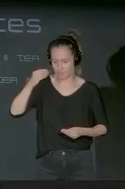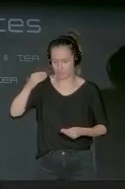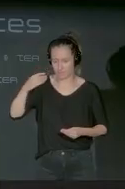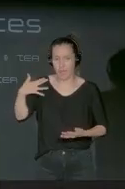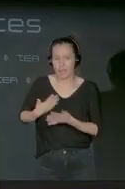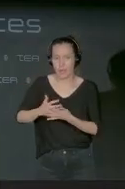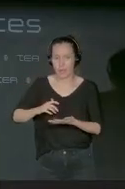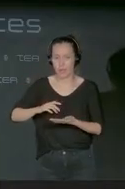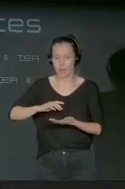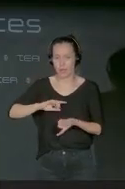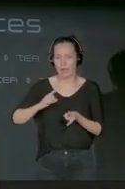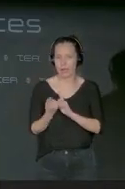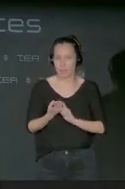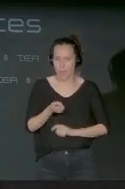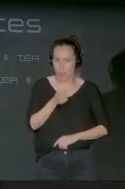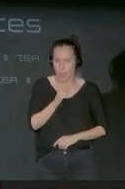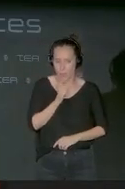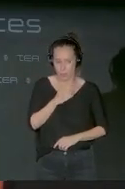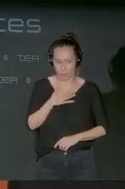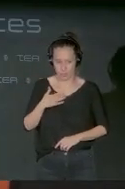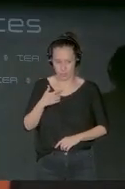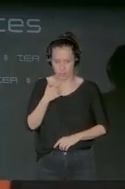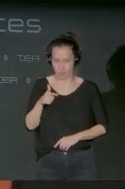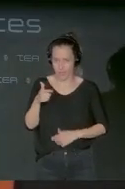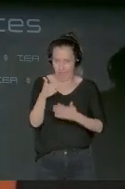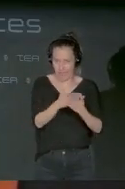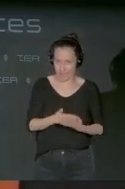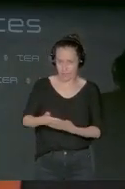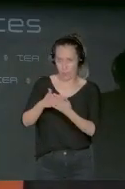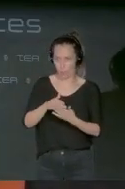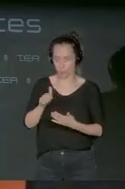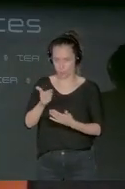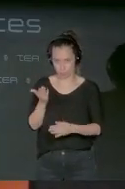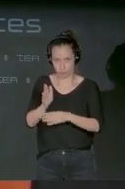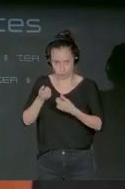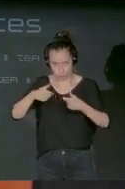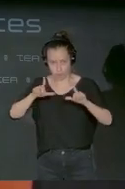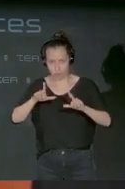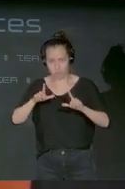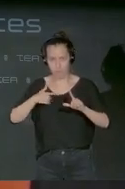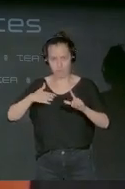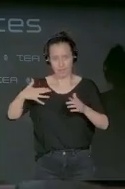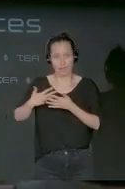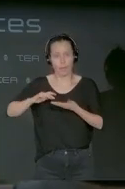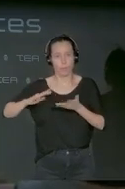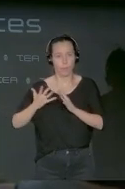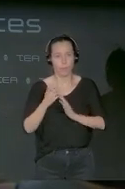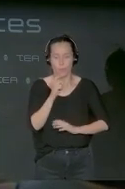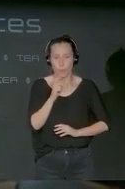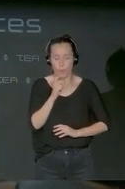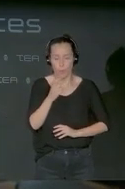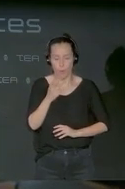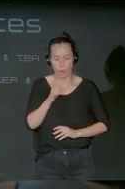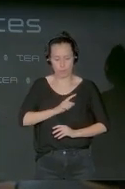los estudios que representáis? ¿Qué ha cambiado? ¿Cómo notáis ese cambio?